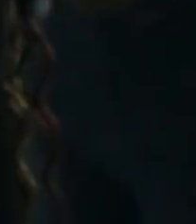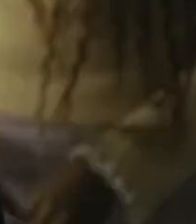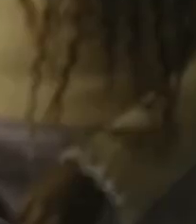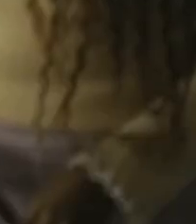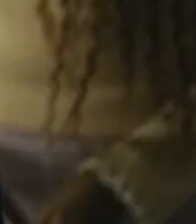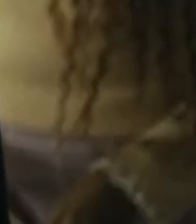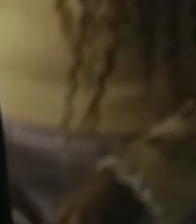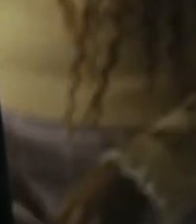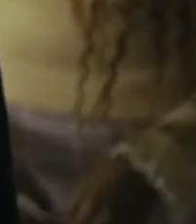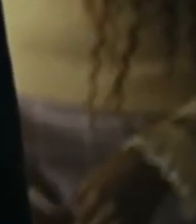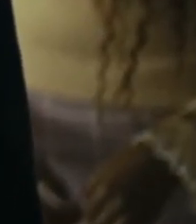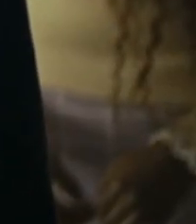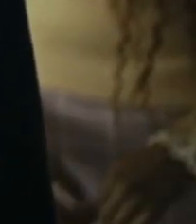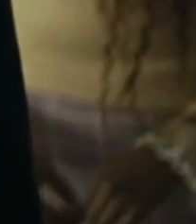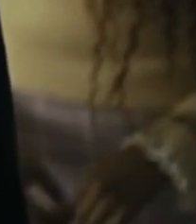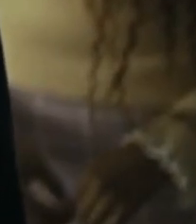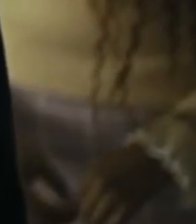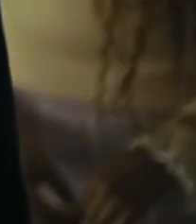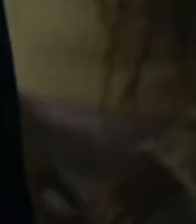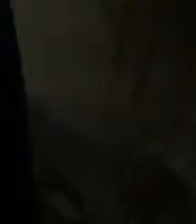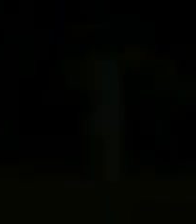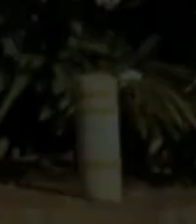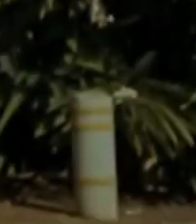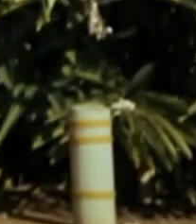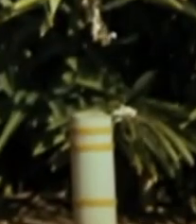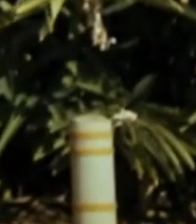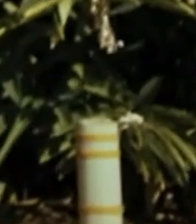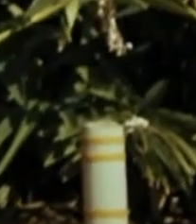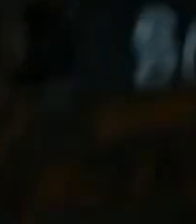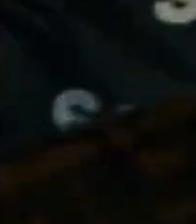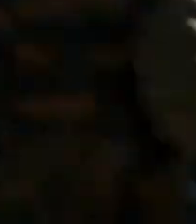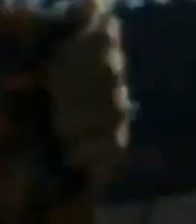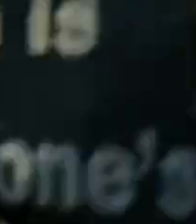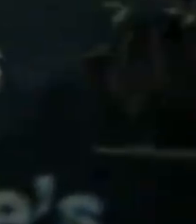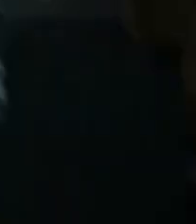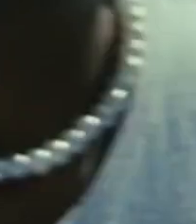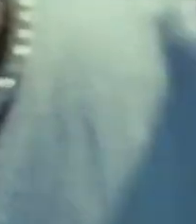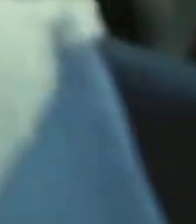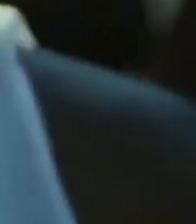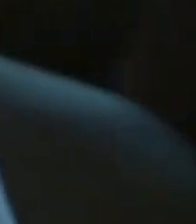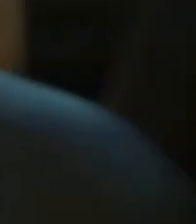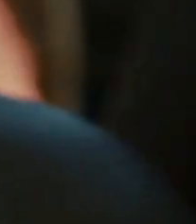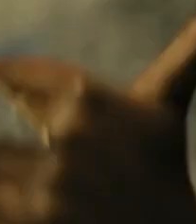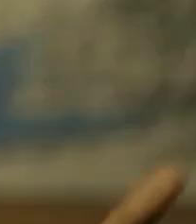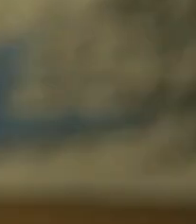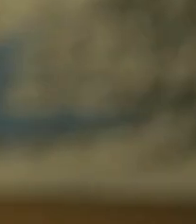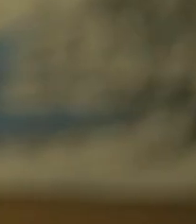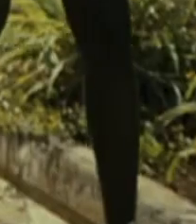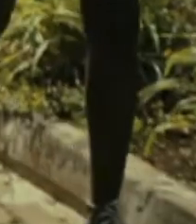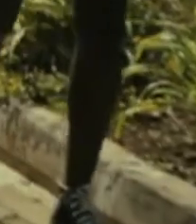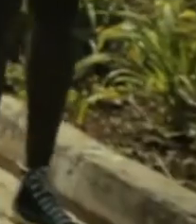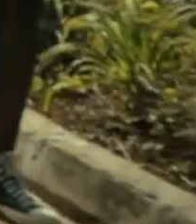rules and the strict dress code. They're trying to police our morals, everything that we stand